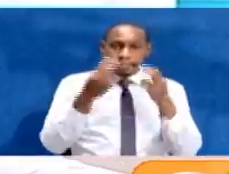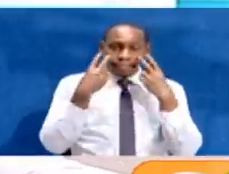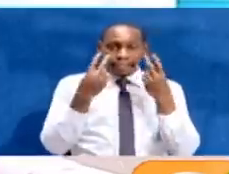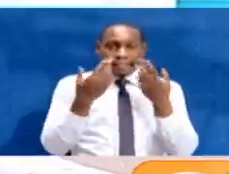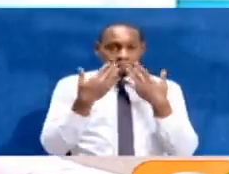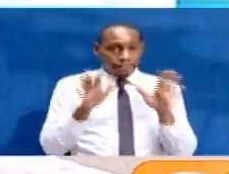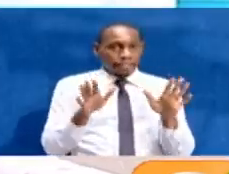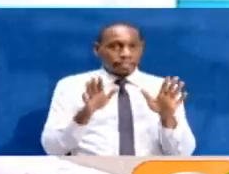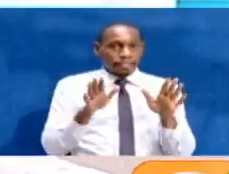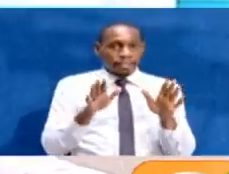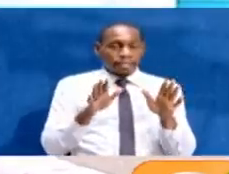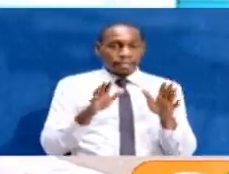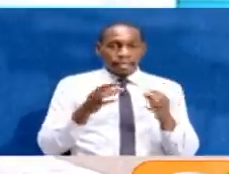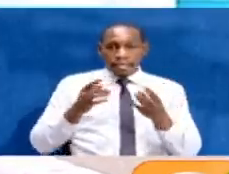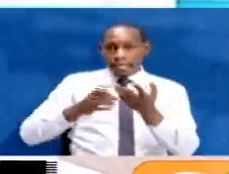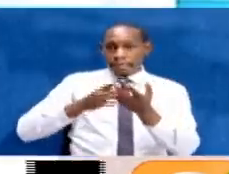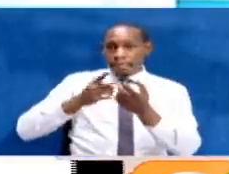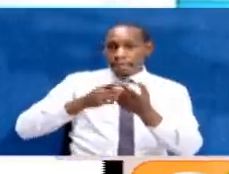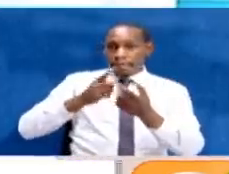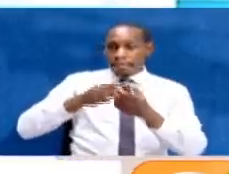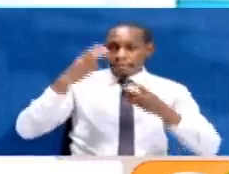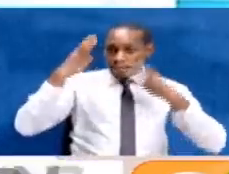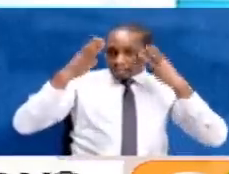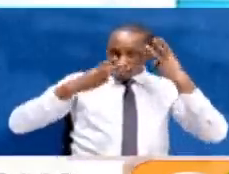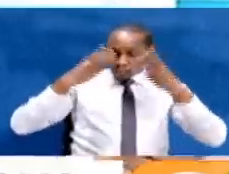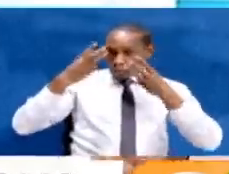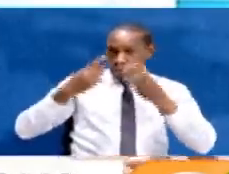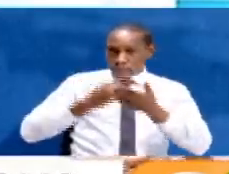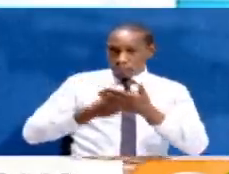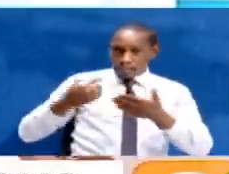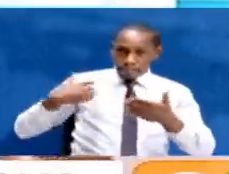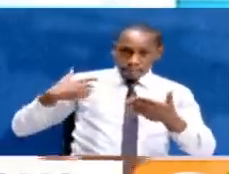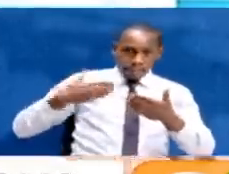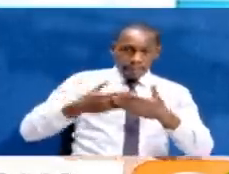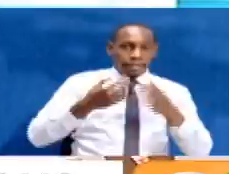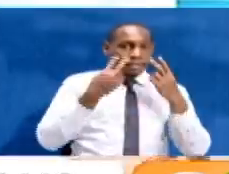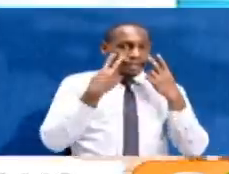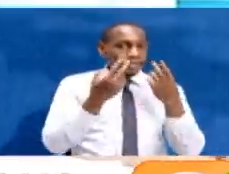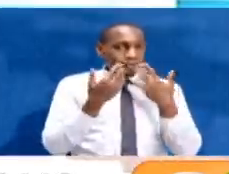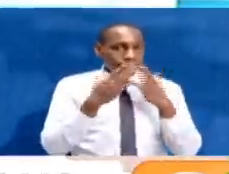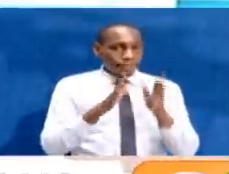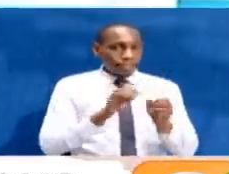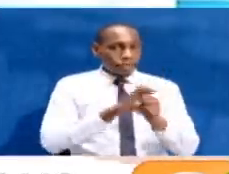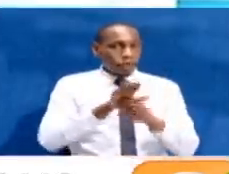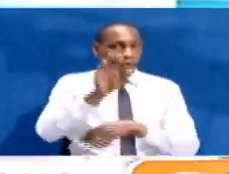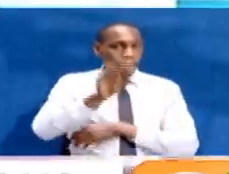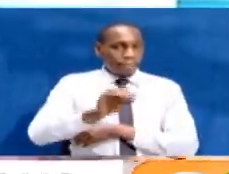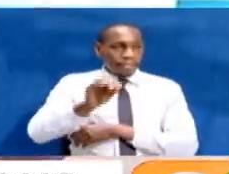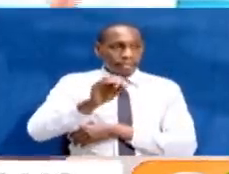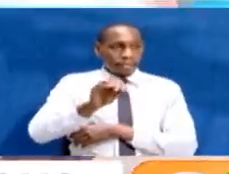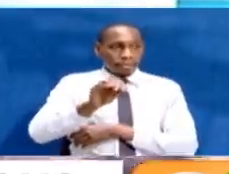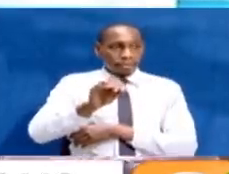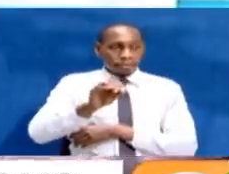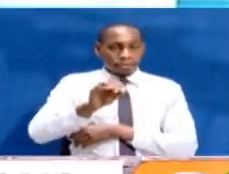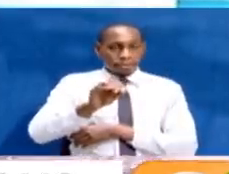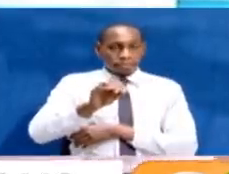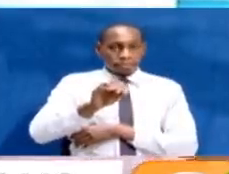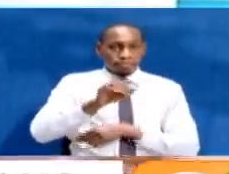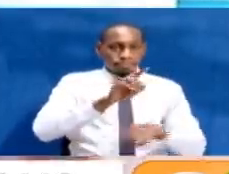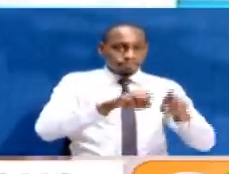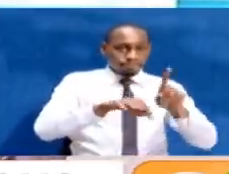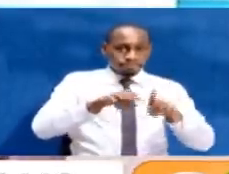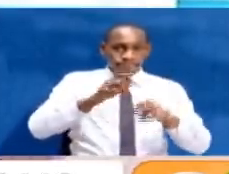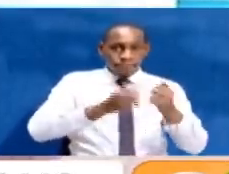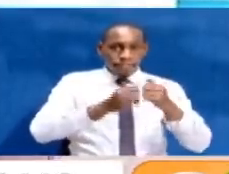seen alarming numbers this week. Jamila, I will start with you. We've seen the positivity rate yo-yoing somewhere